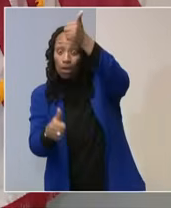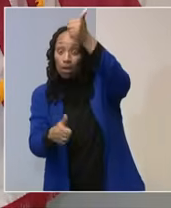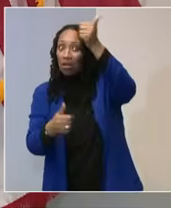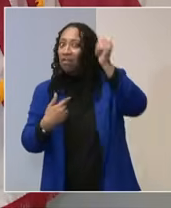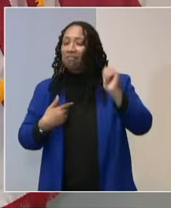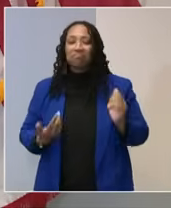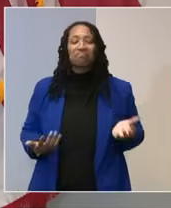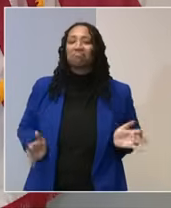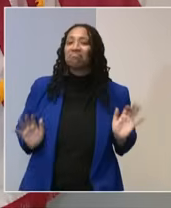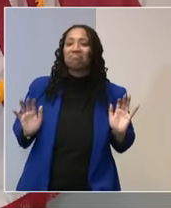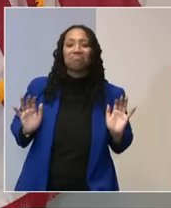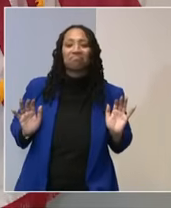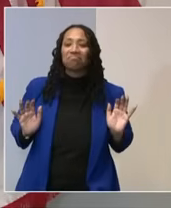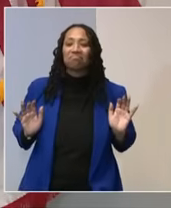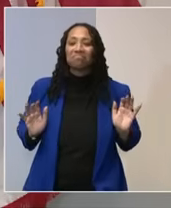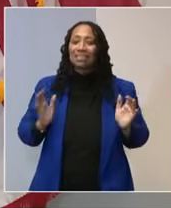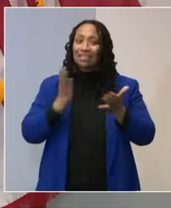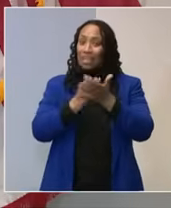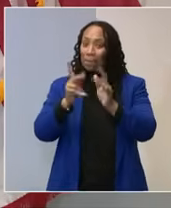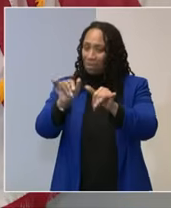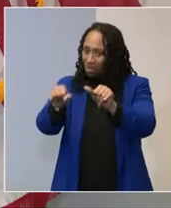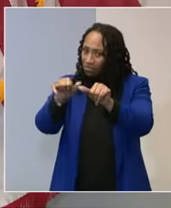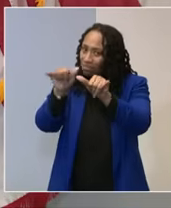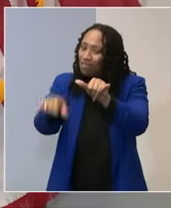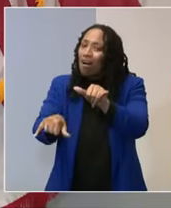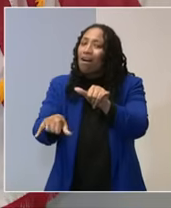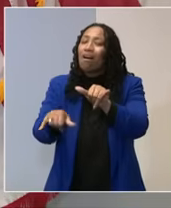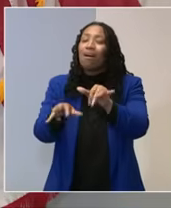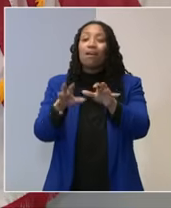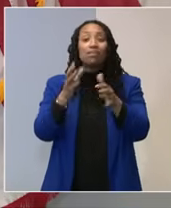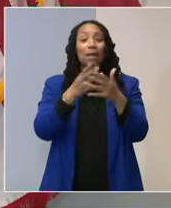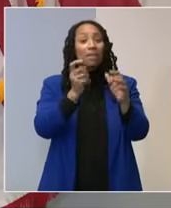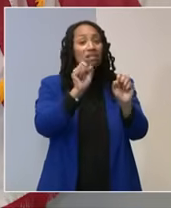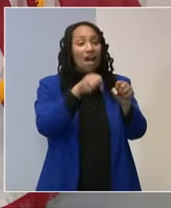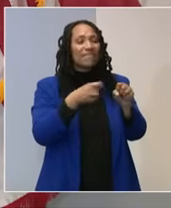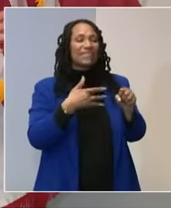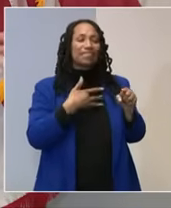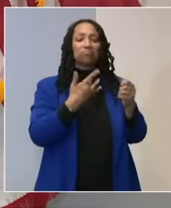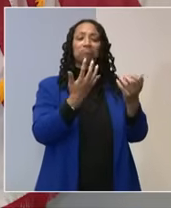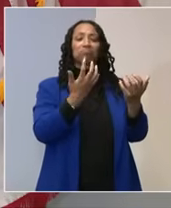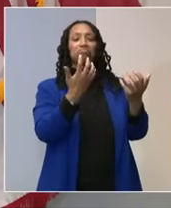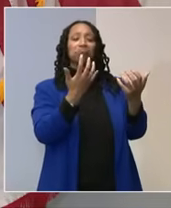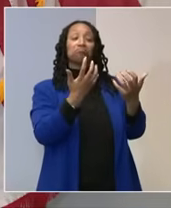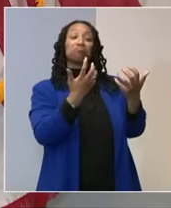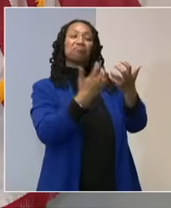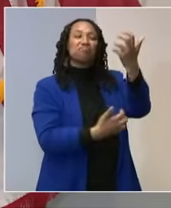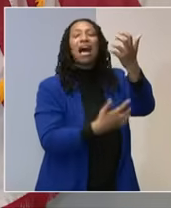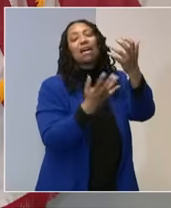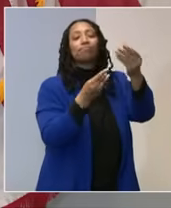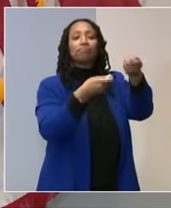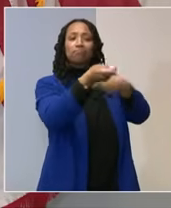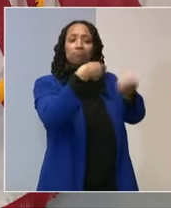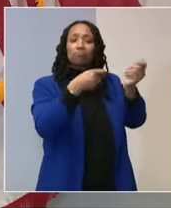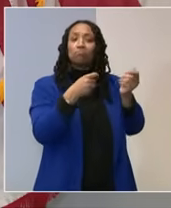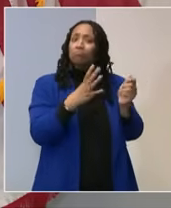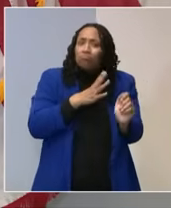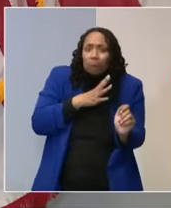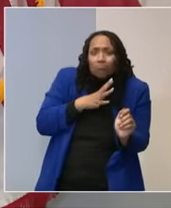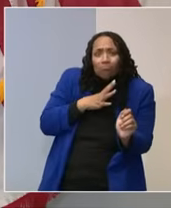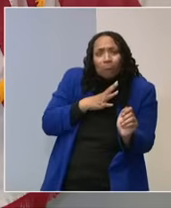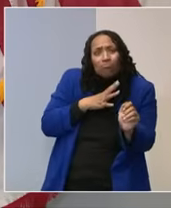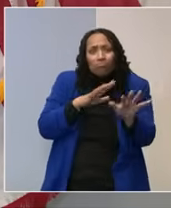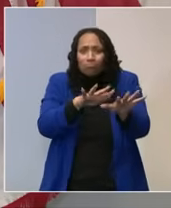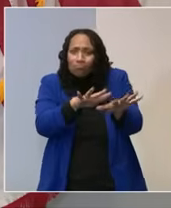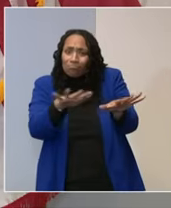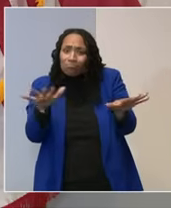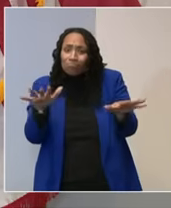of doing the work. And I just decided, and I had this conversation with Mayor Gray, that I would do